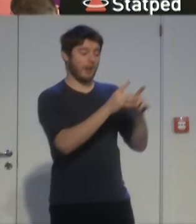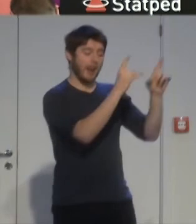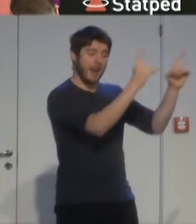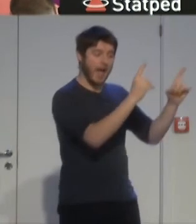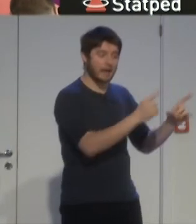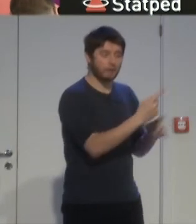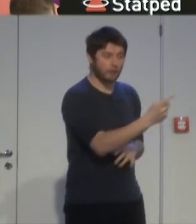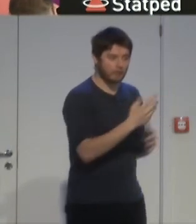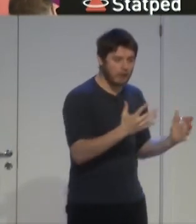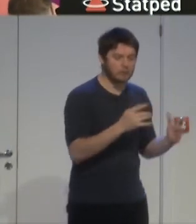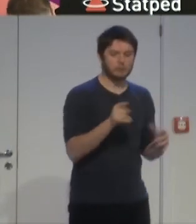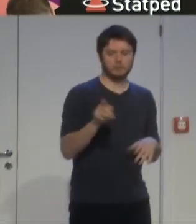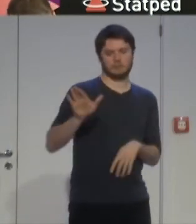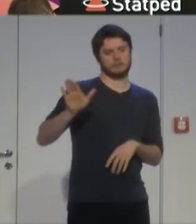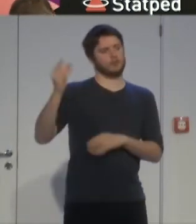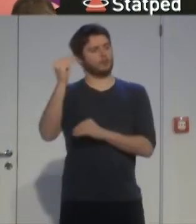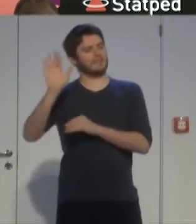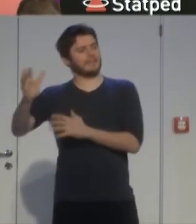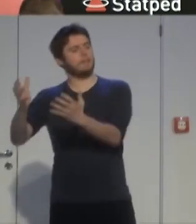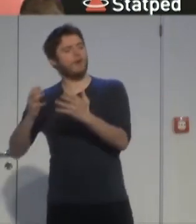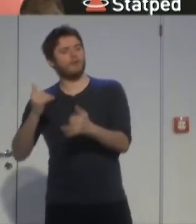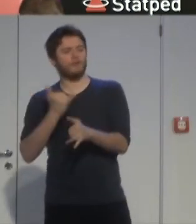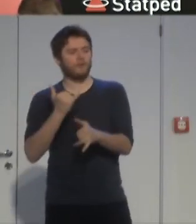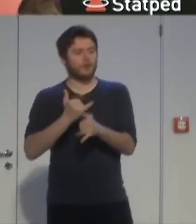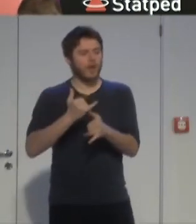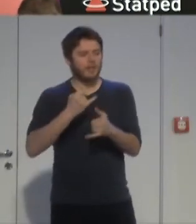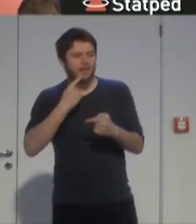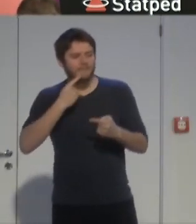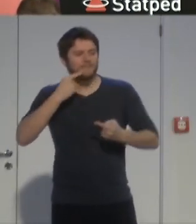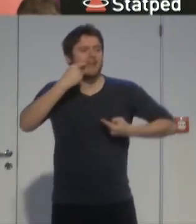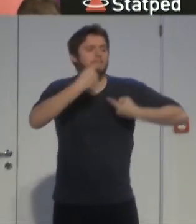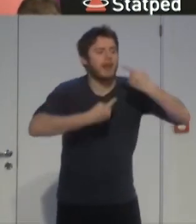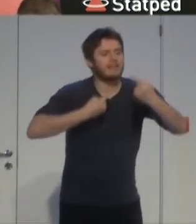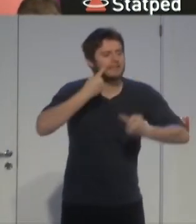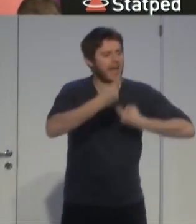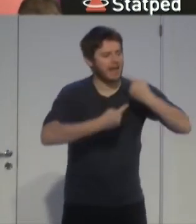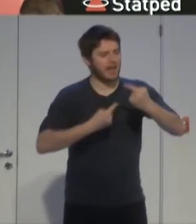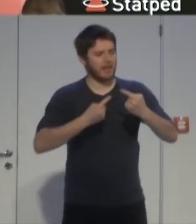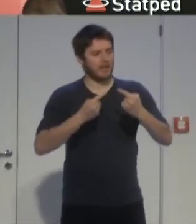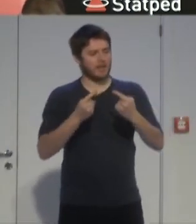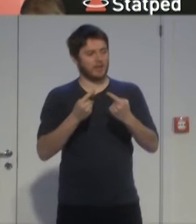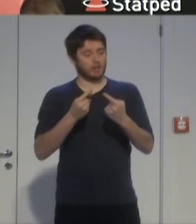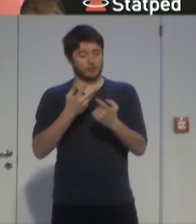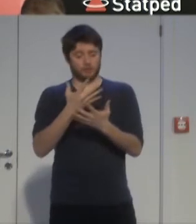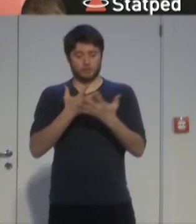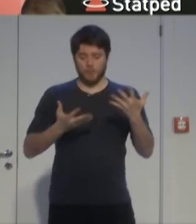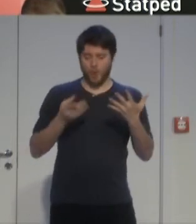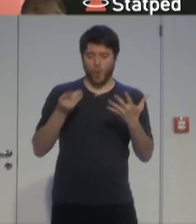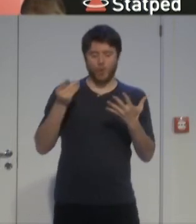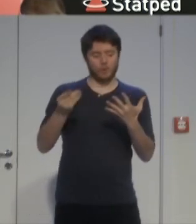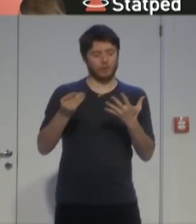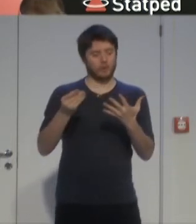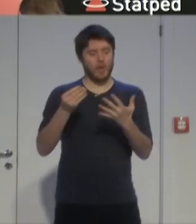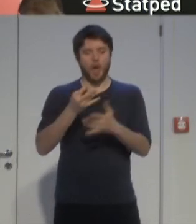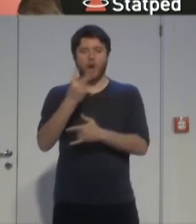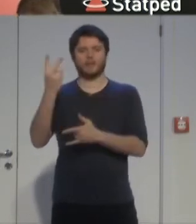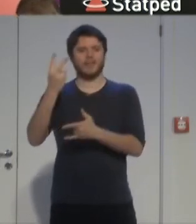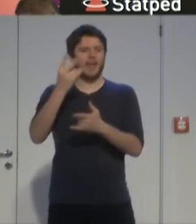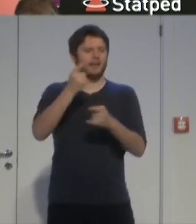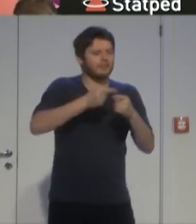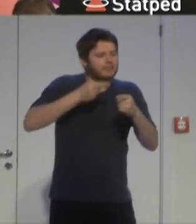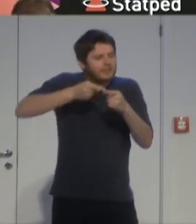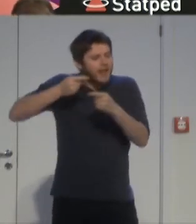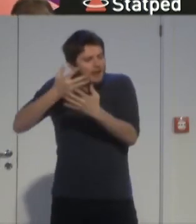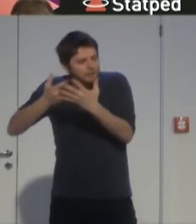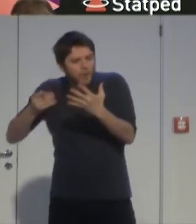the student's needs, meaning to put language, to put other parts of language